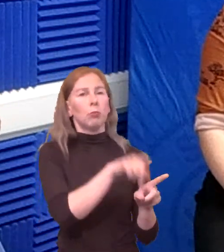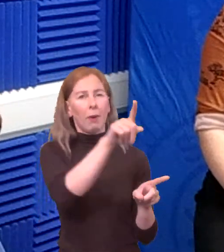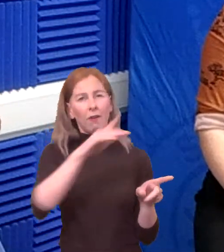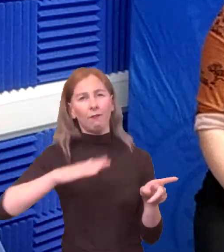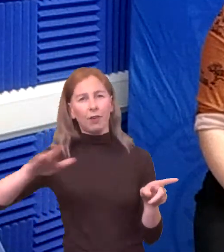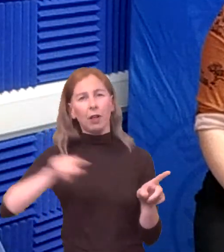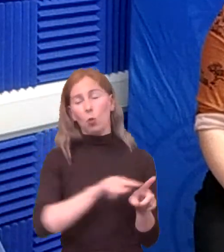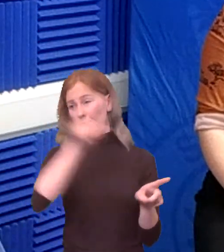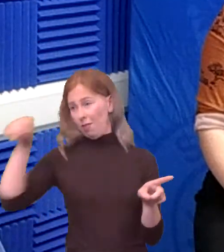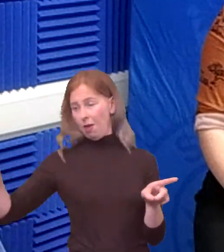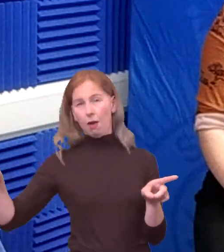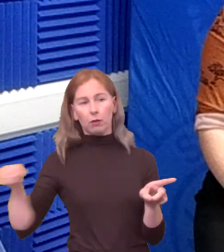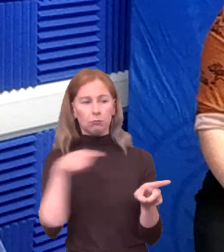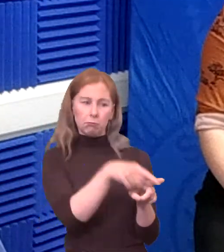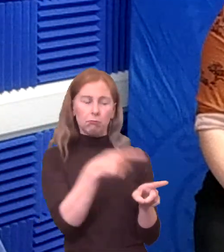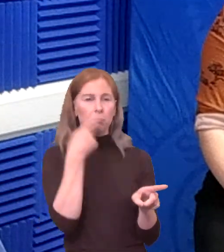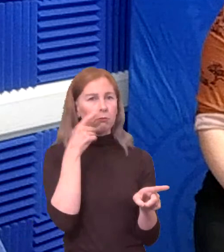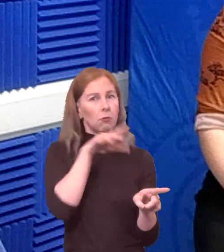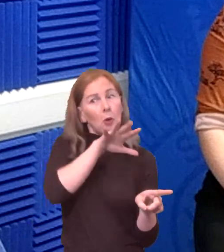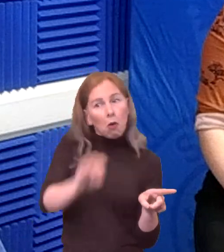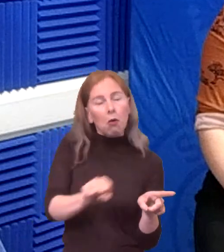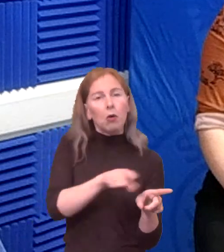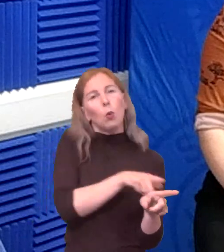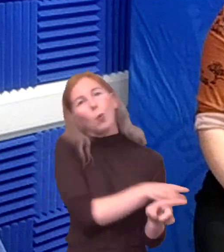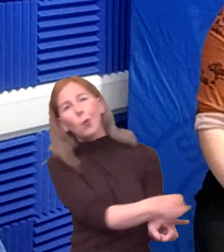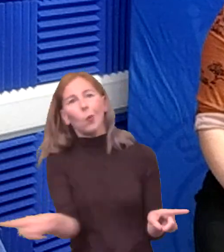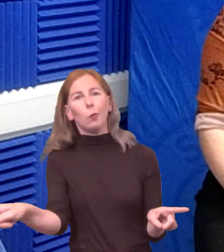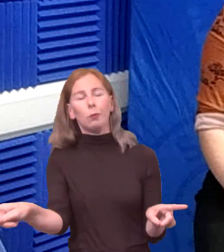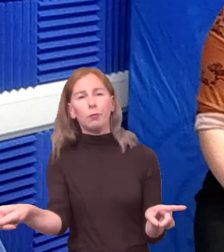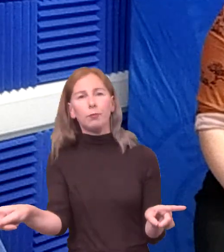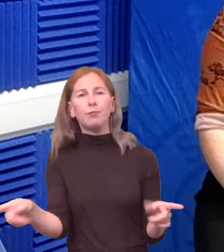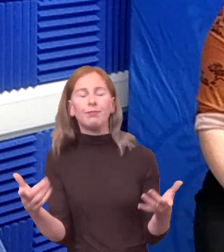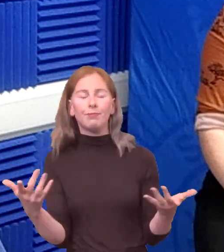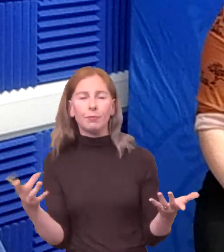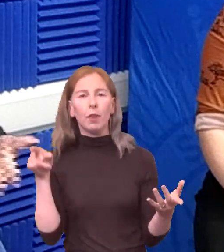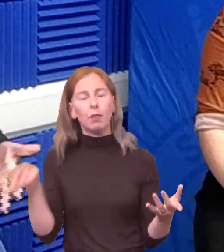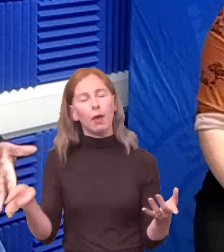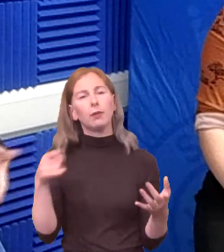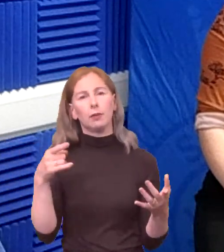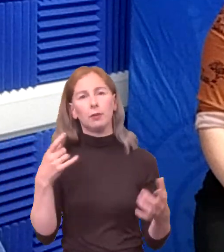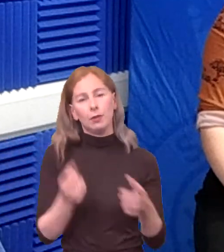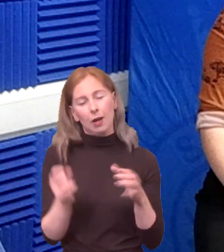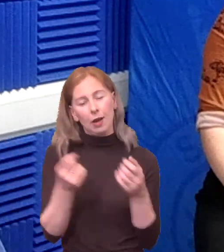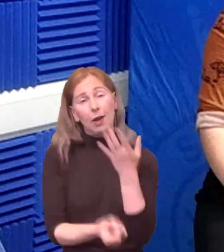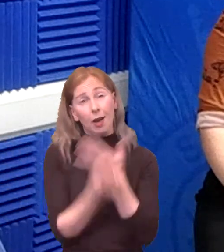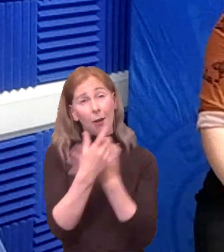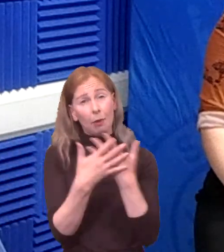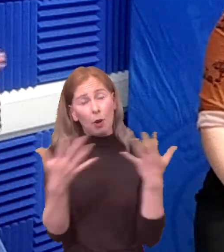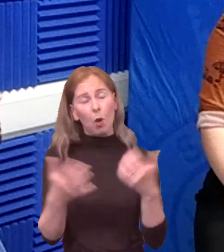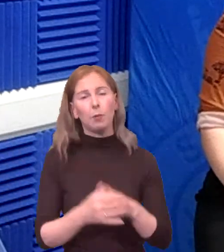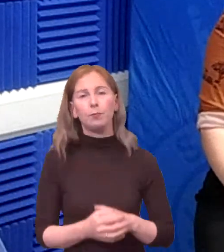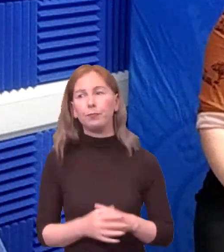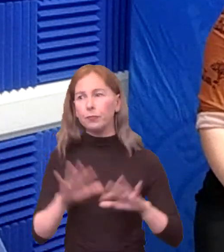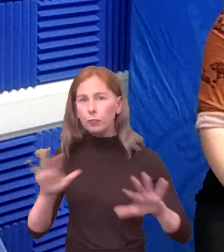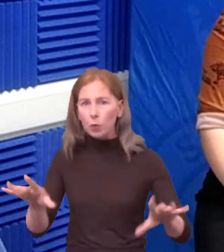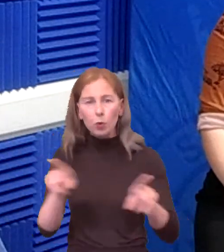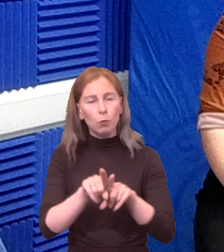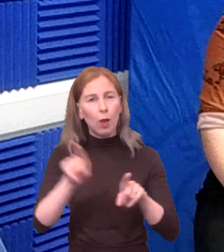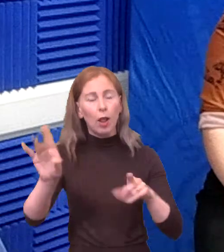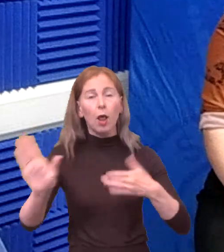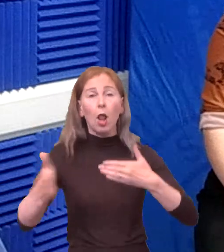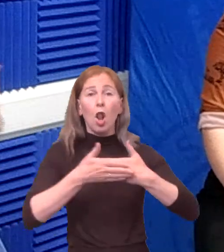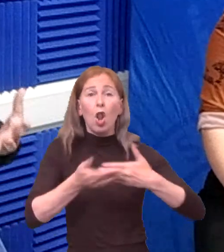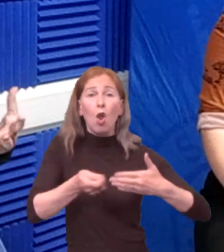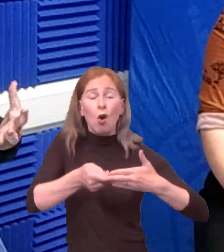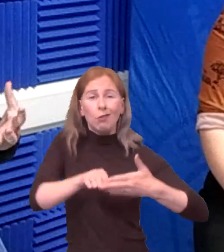it's unusual to them. And the increase in dogs in lockdown, and the dogs might not